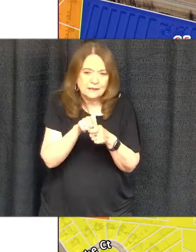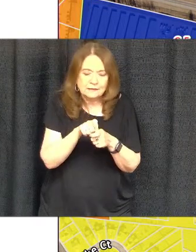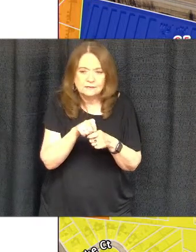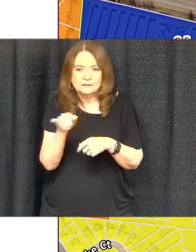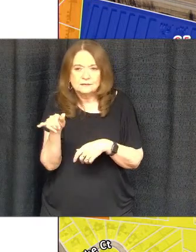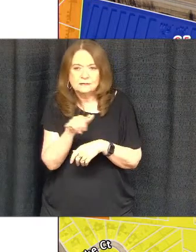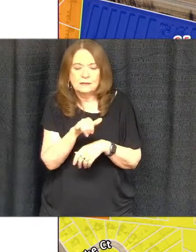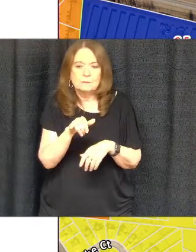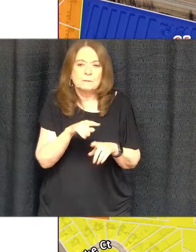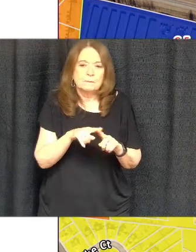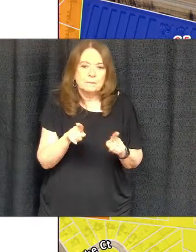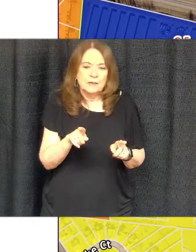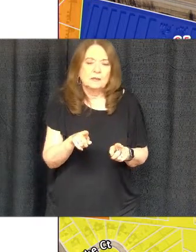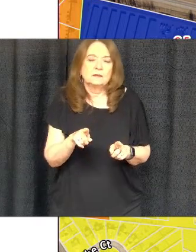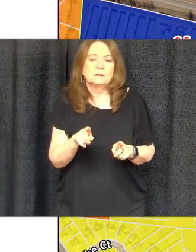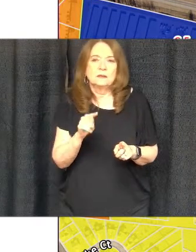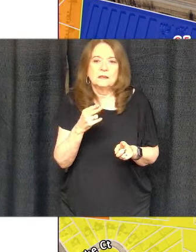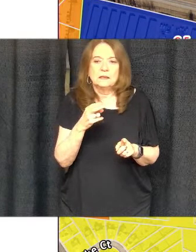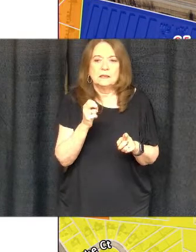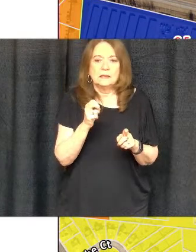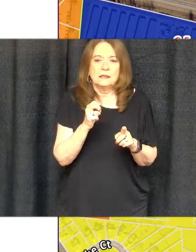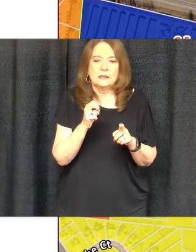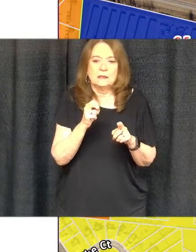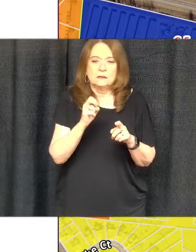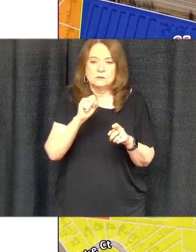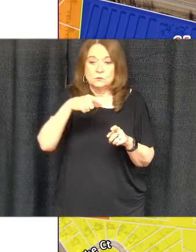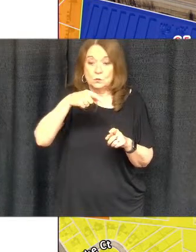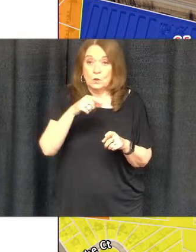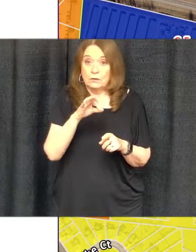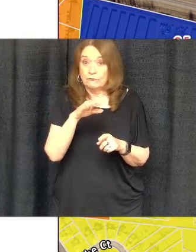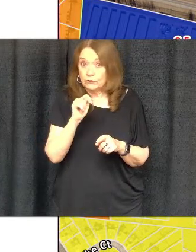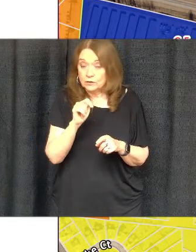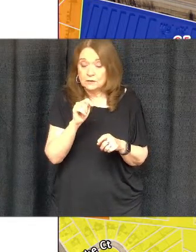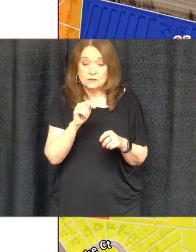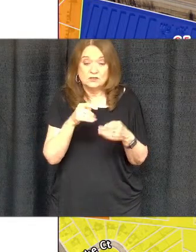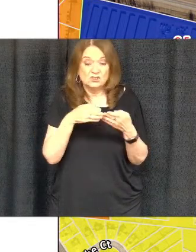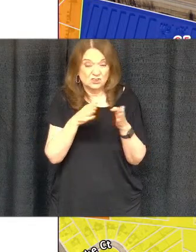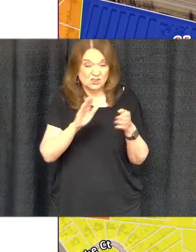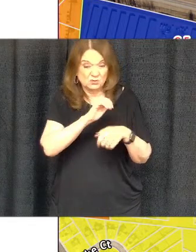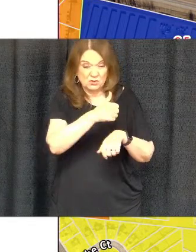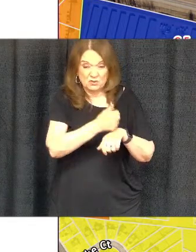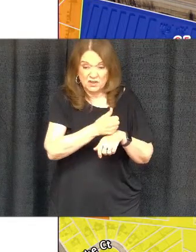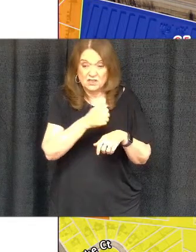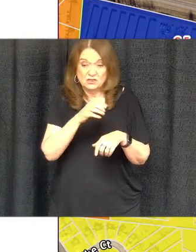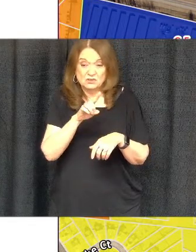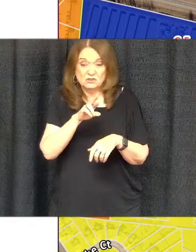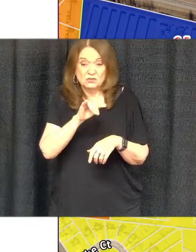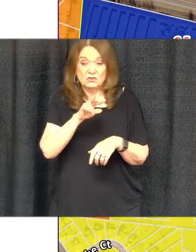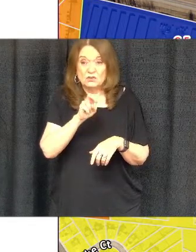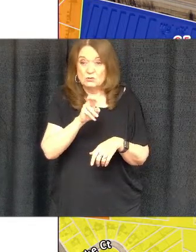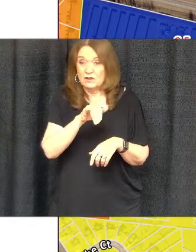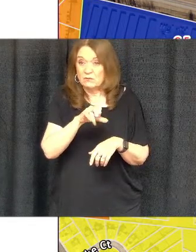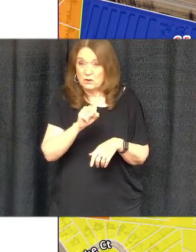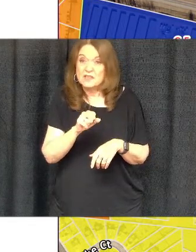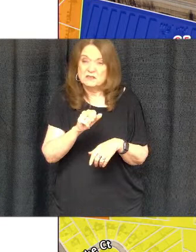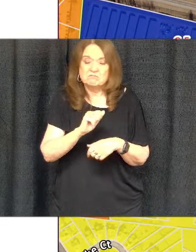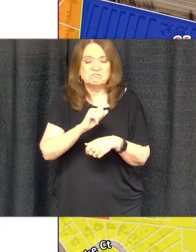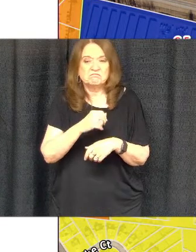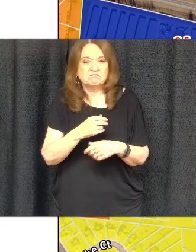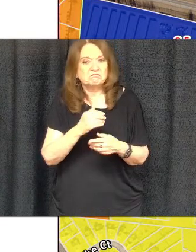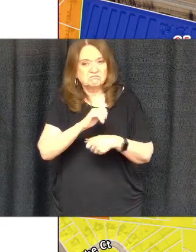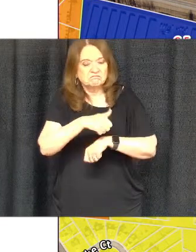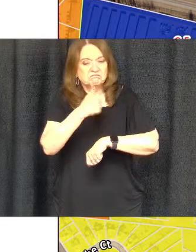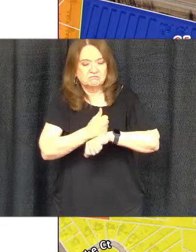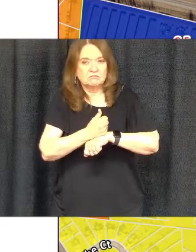same, but the amount of square footage, the general location of the building, the driveways, all that pretty much gets locked in. There's some